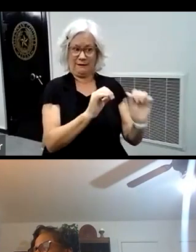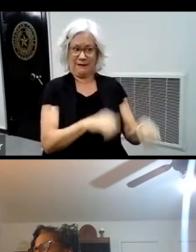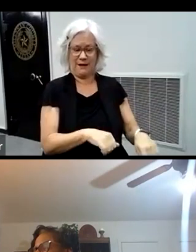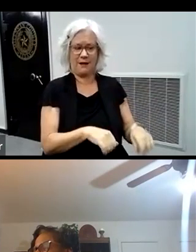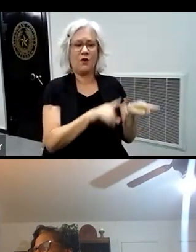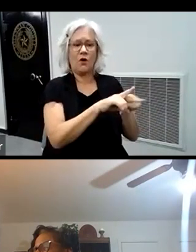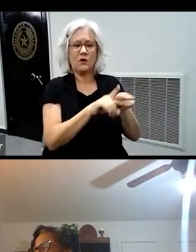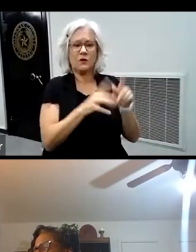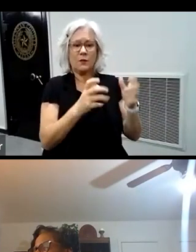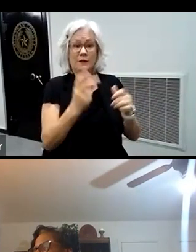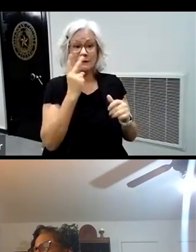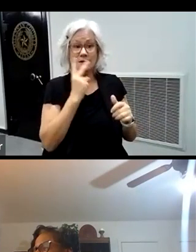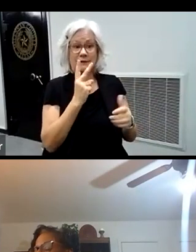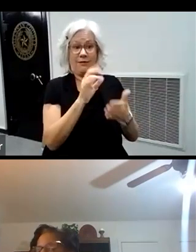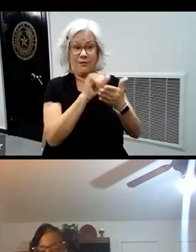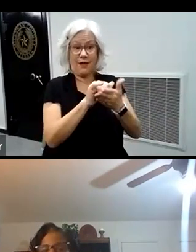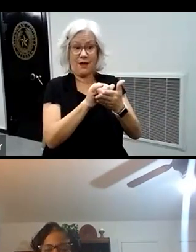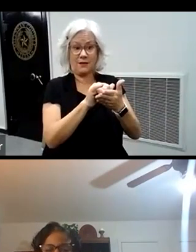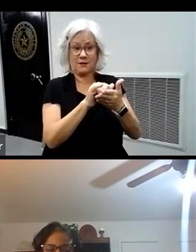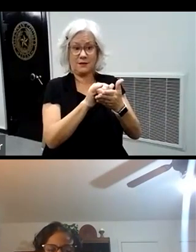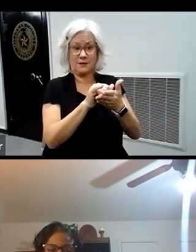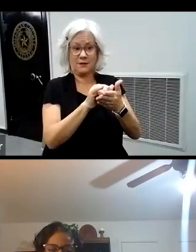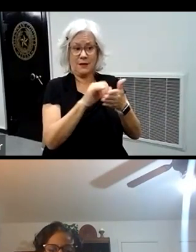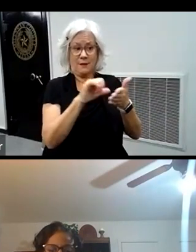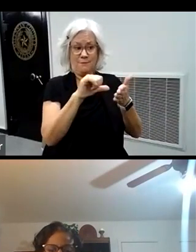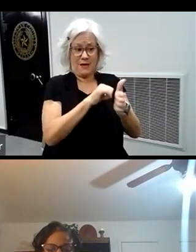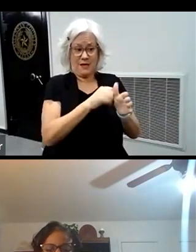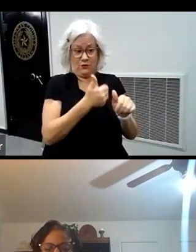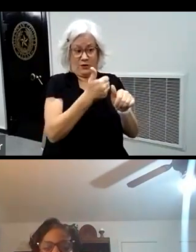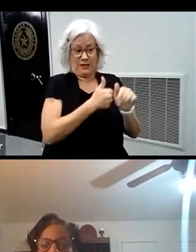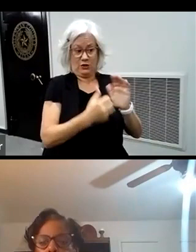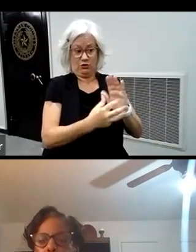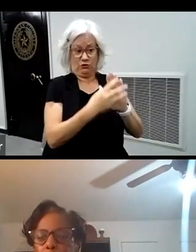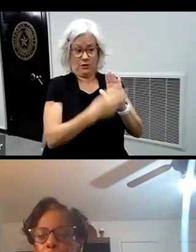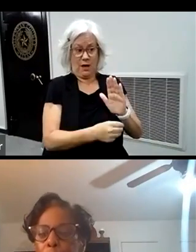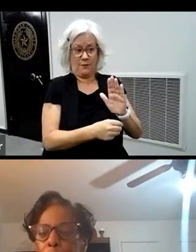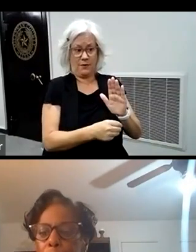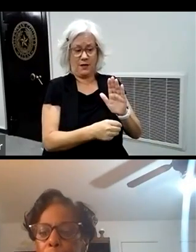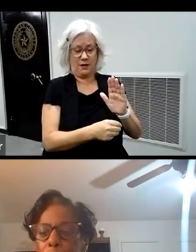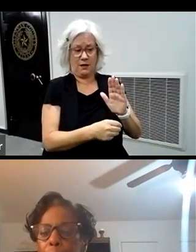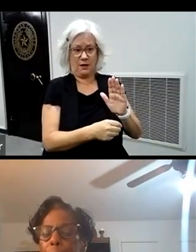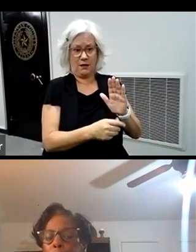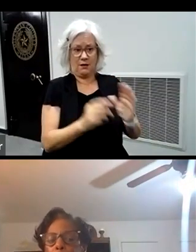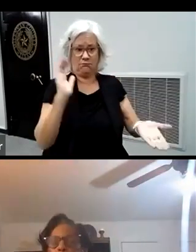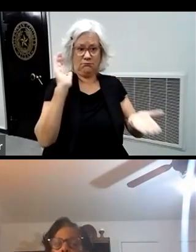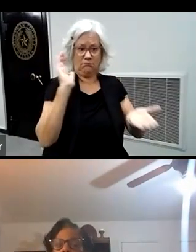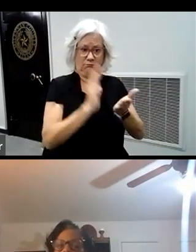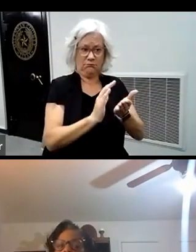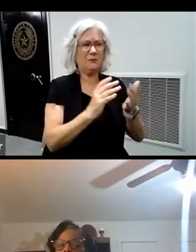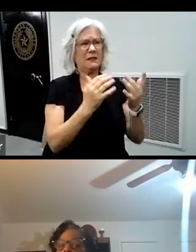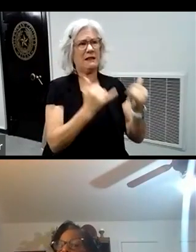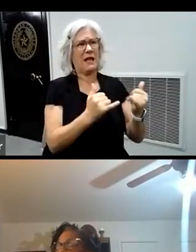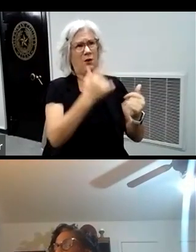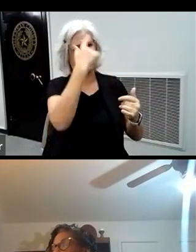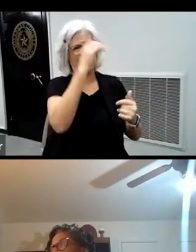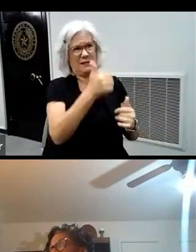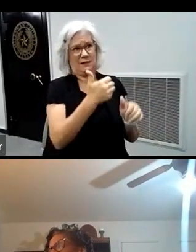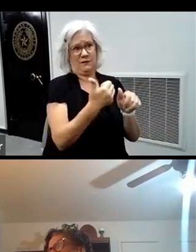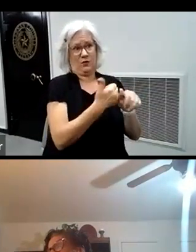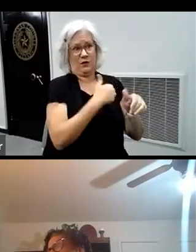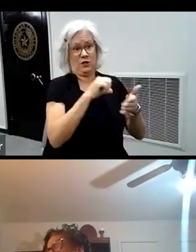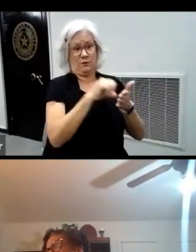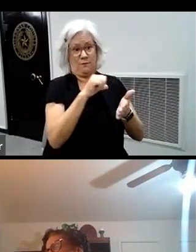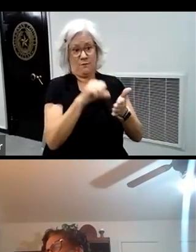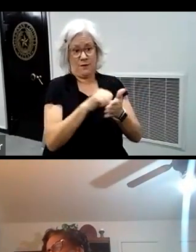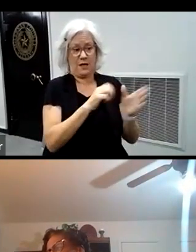the page per copy drop down to the cost of that to 5 cents a page. It's currently 10 cents a page. And then they would